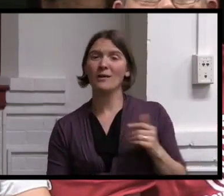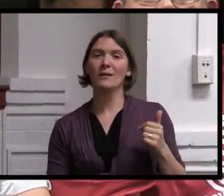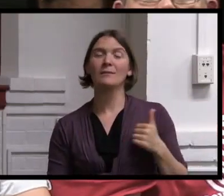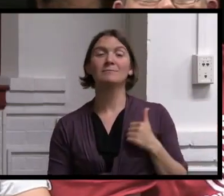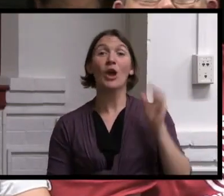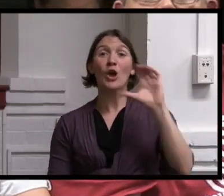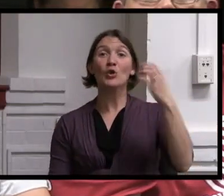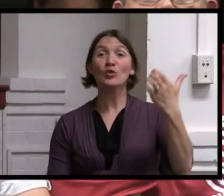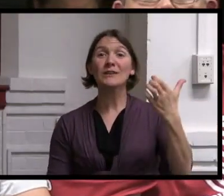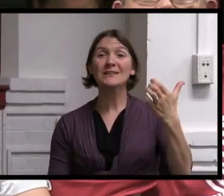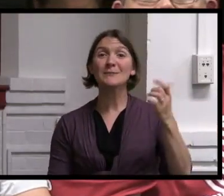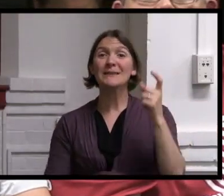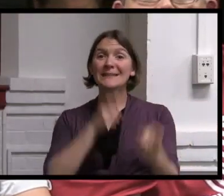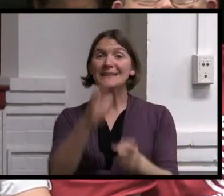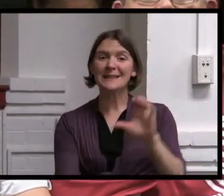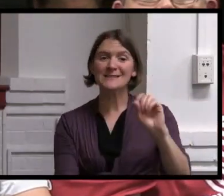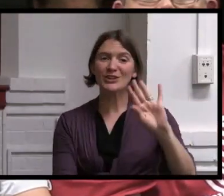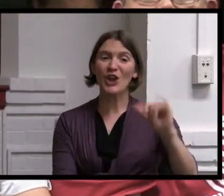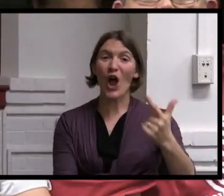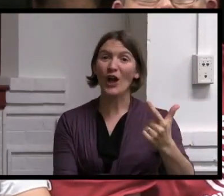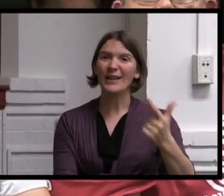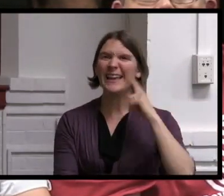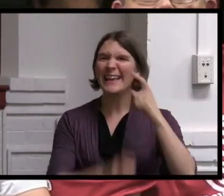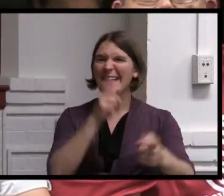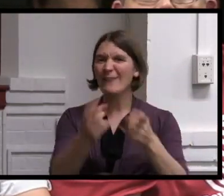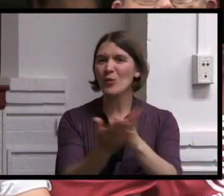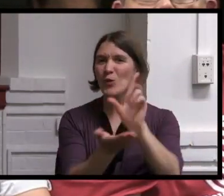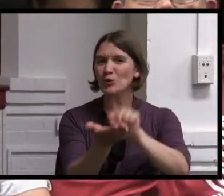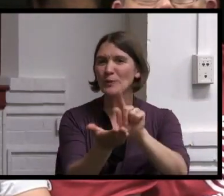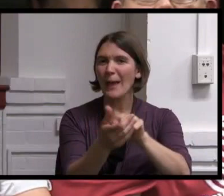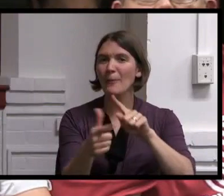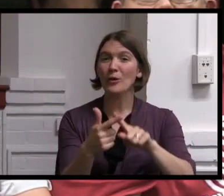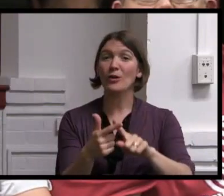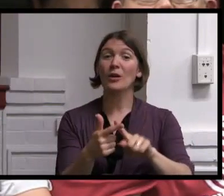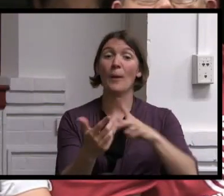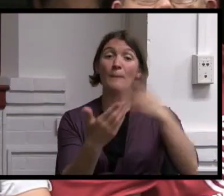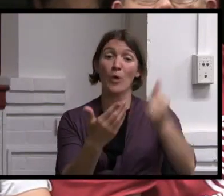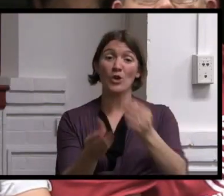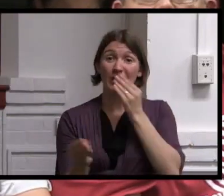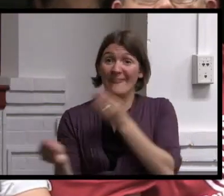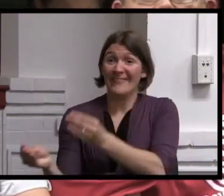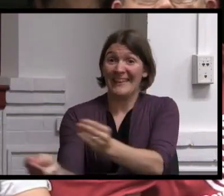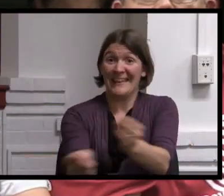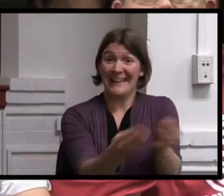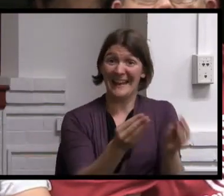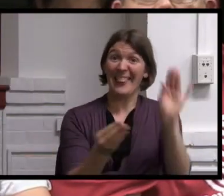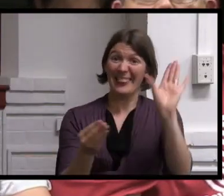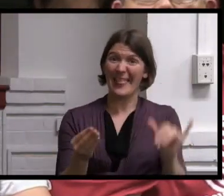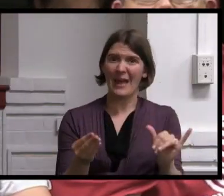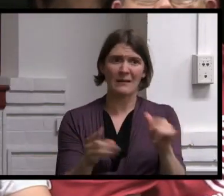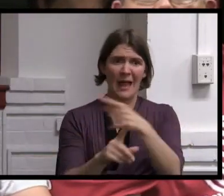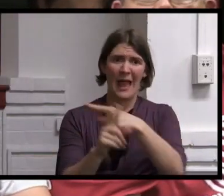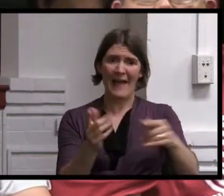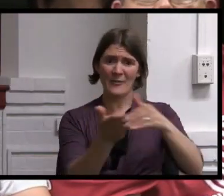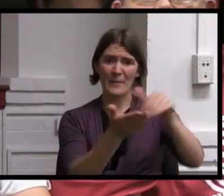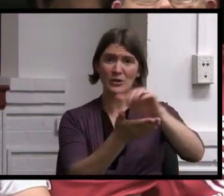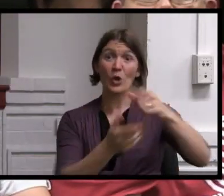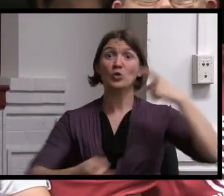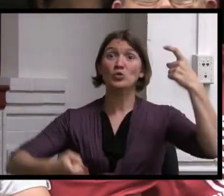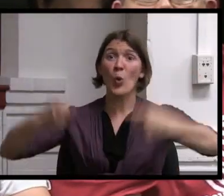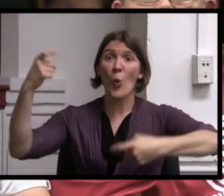the Christmas stocking, and Project Feed the Thousands, you're talking over $500,000 that was